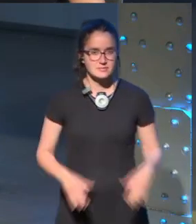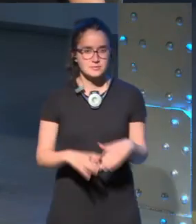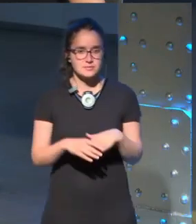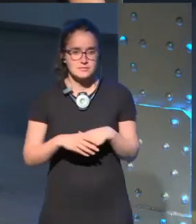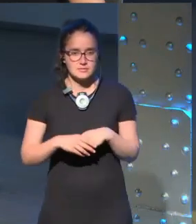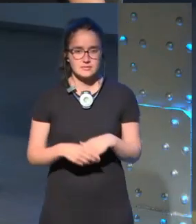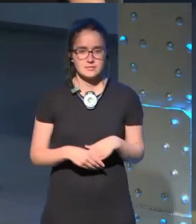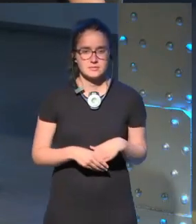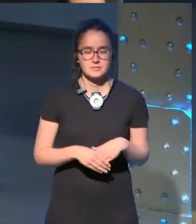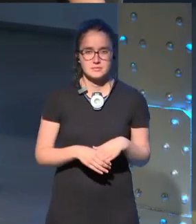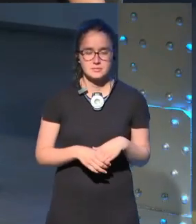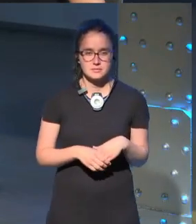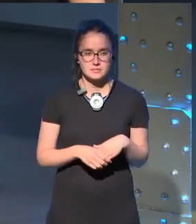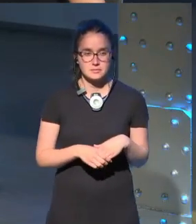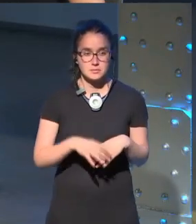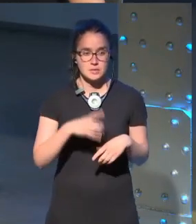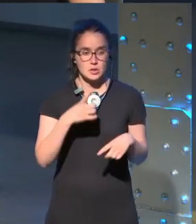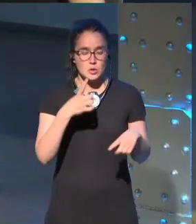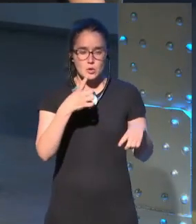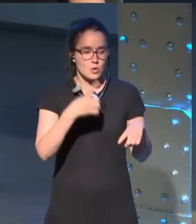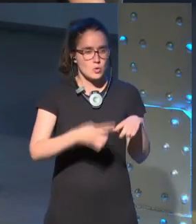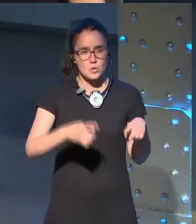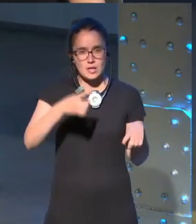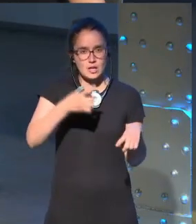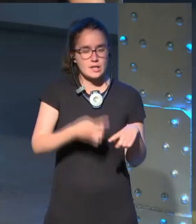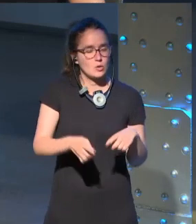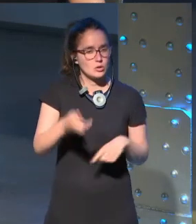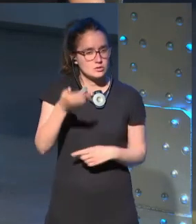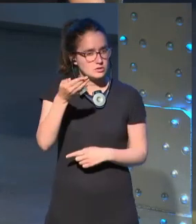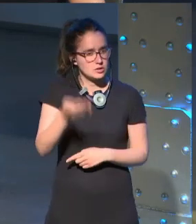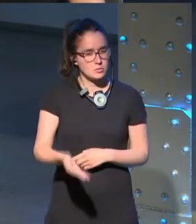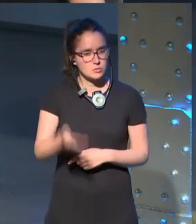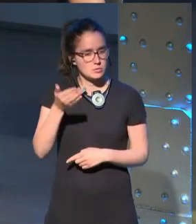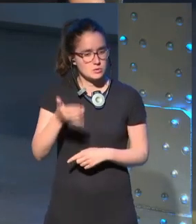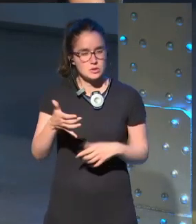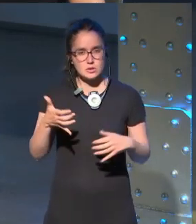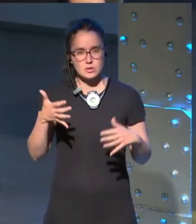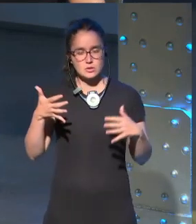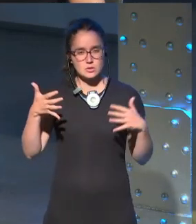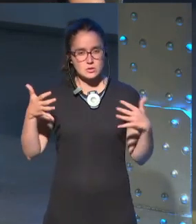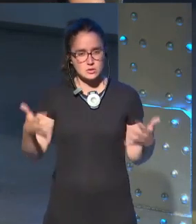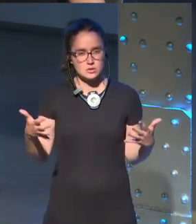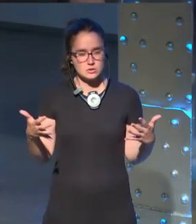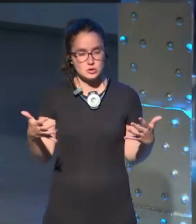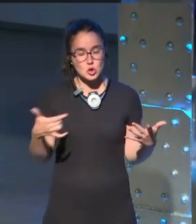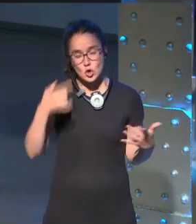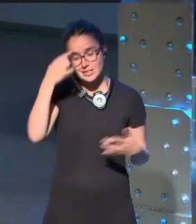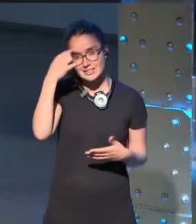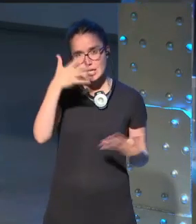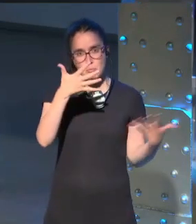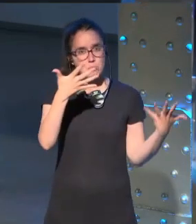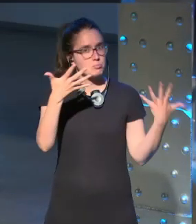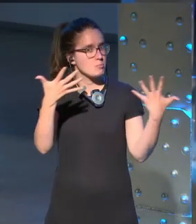one basic thing is that I know a lot about basically what happens before I start to write.